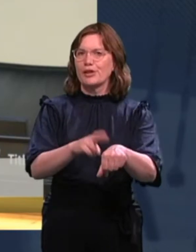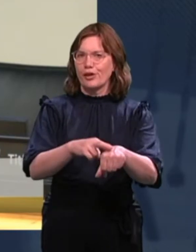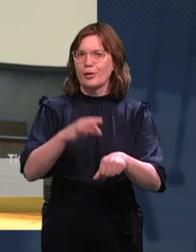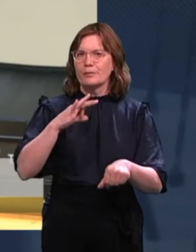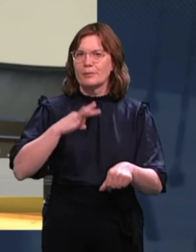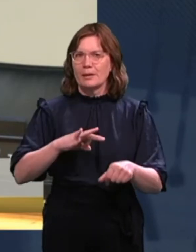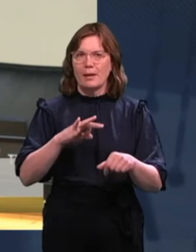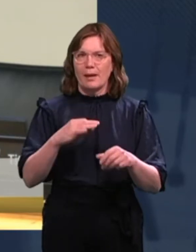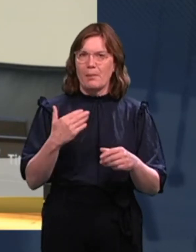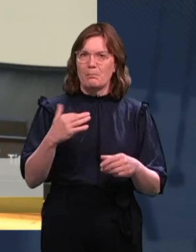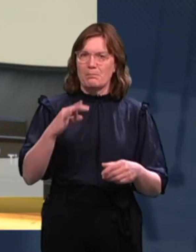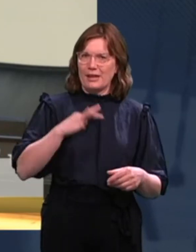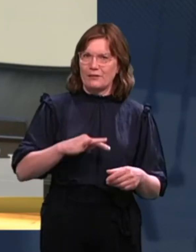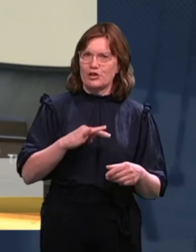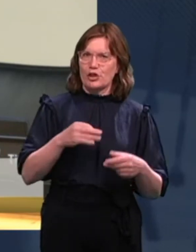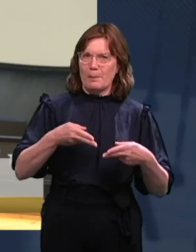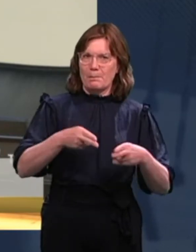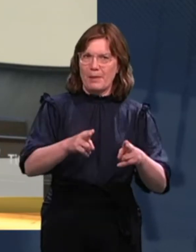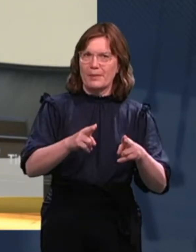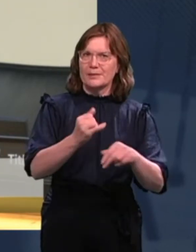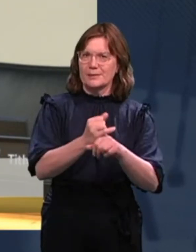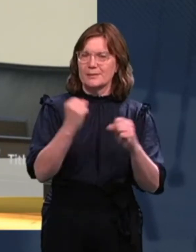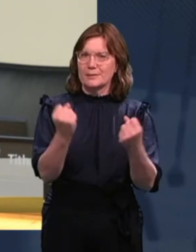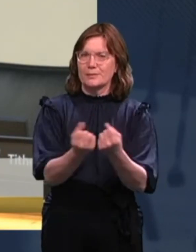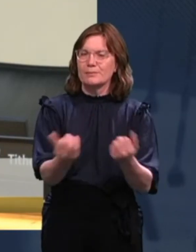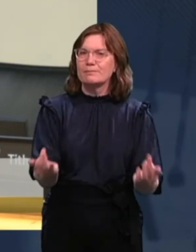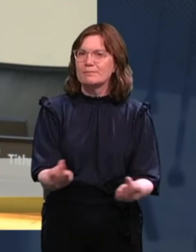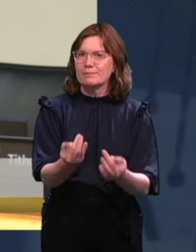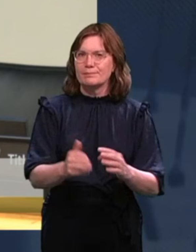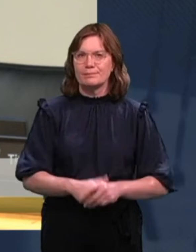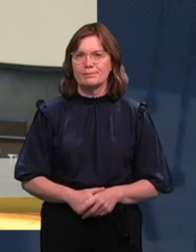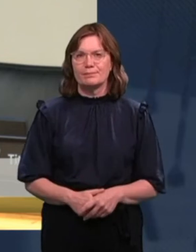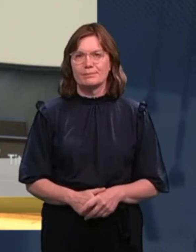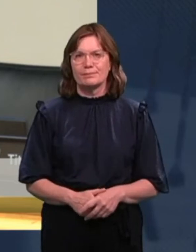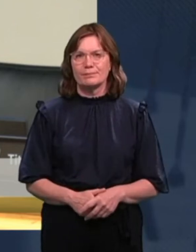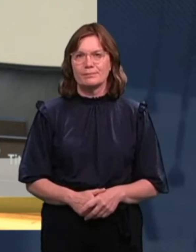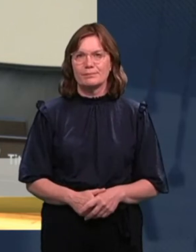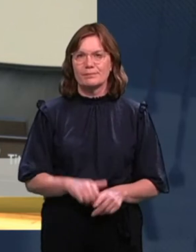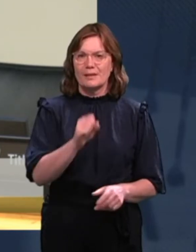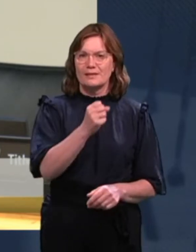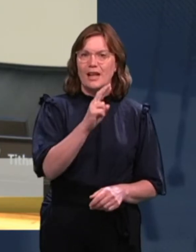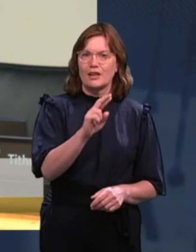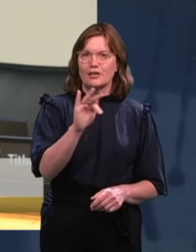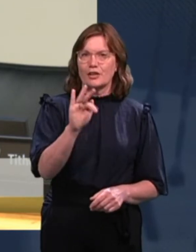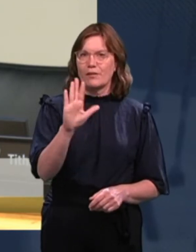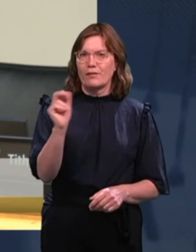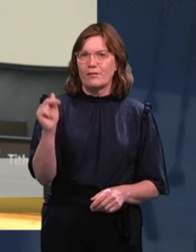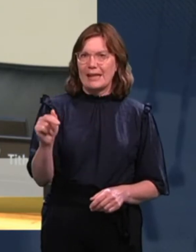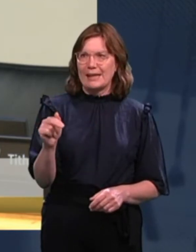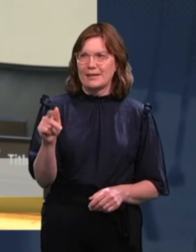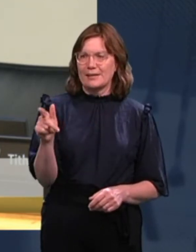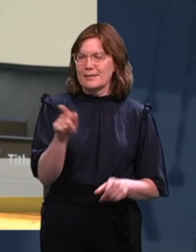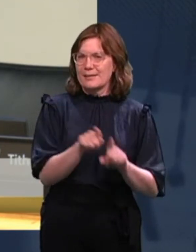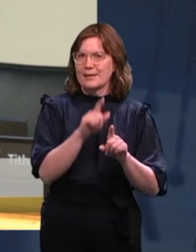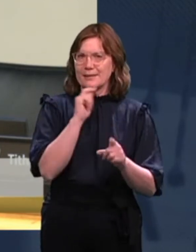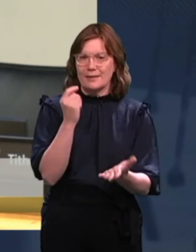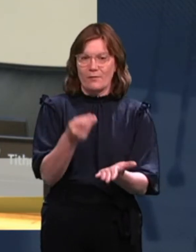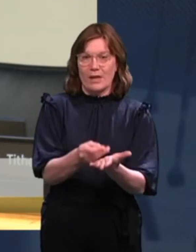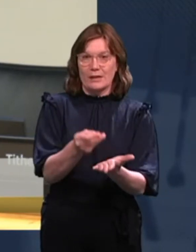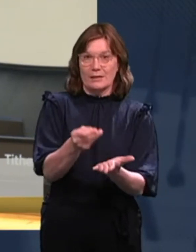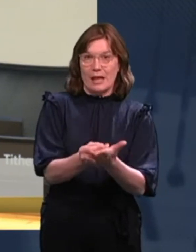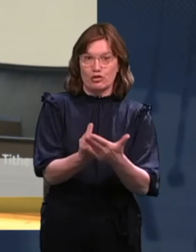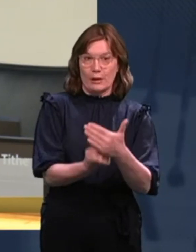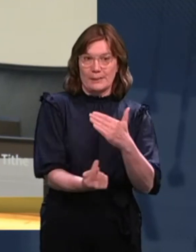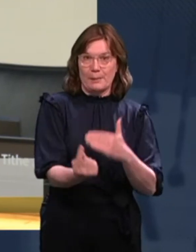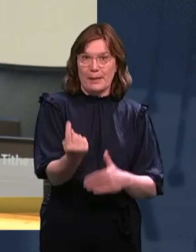social farming. And I think that that point that Senator Flynn was making is actually that same point. It's the financial independence,